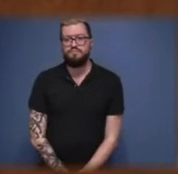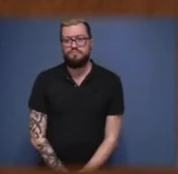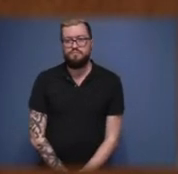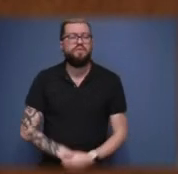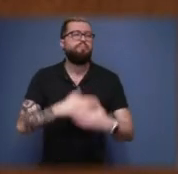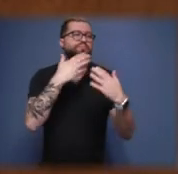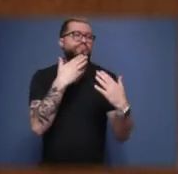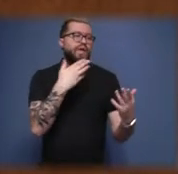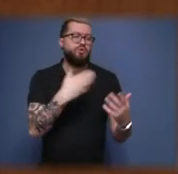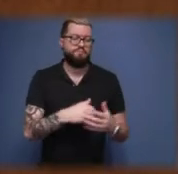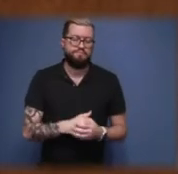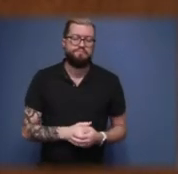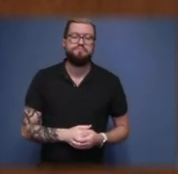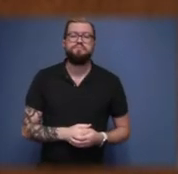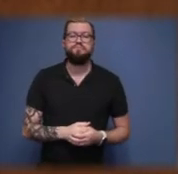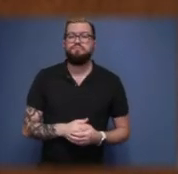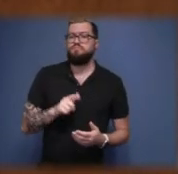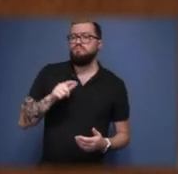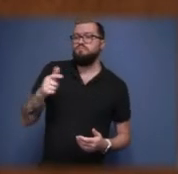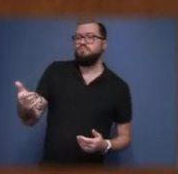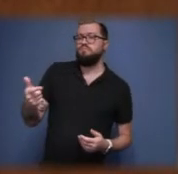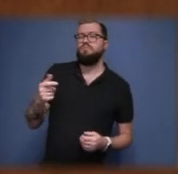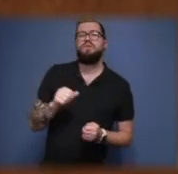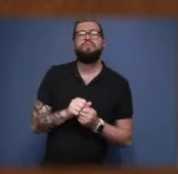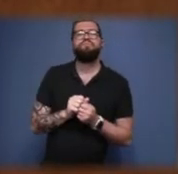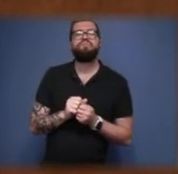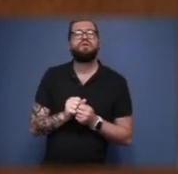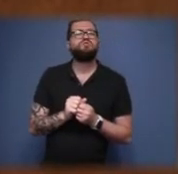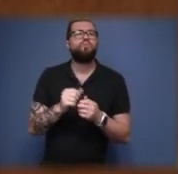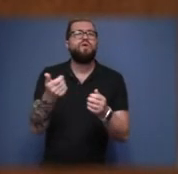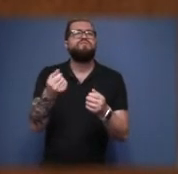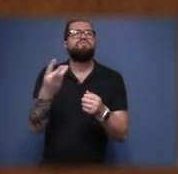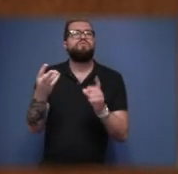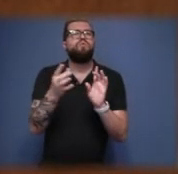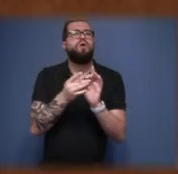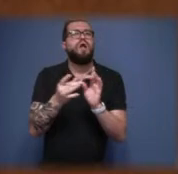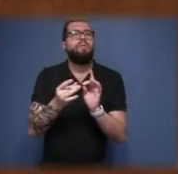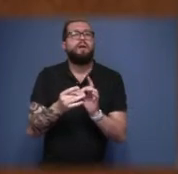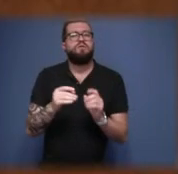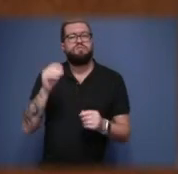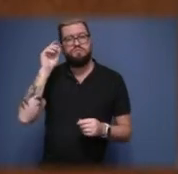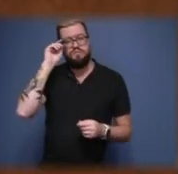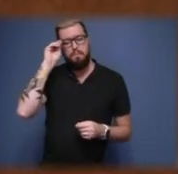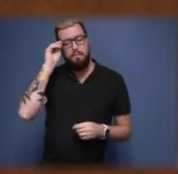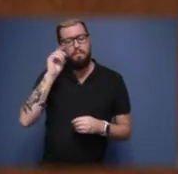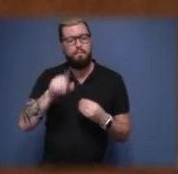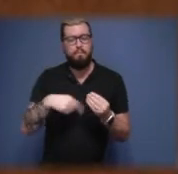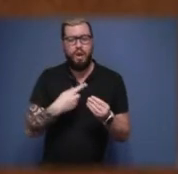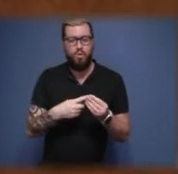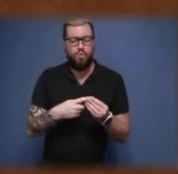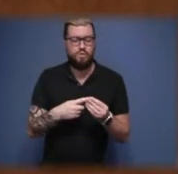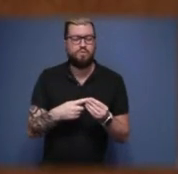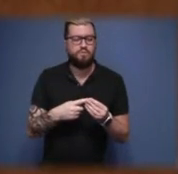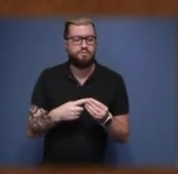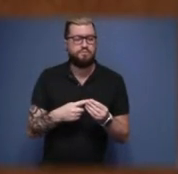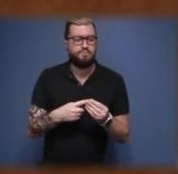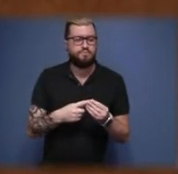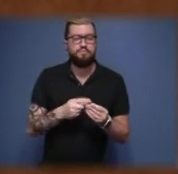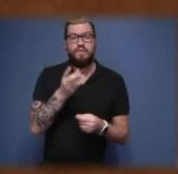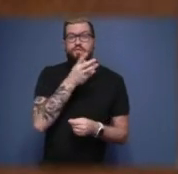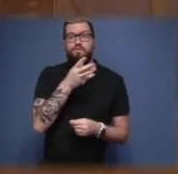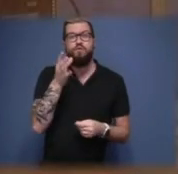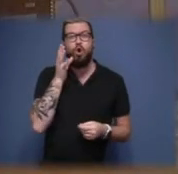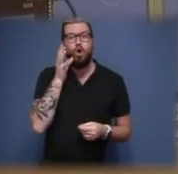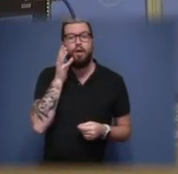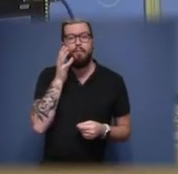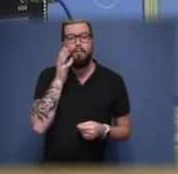Thank you, Madam Chair. Just a few comments about the farm